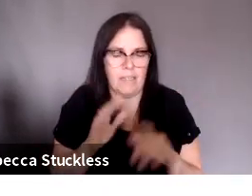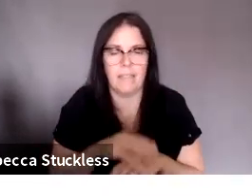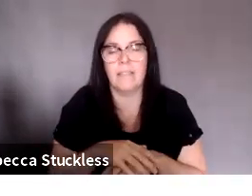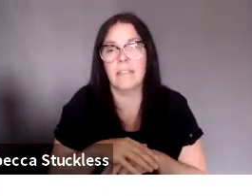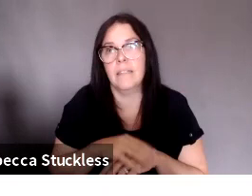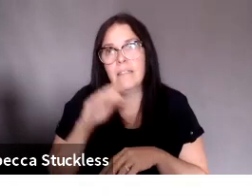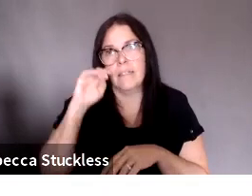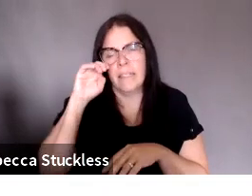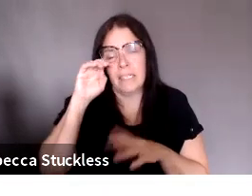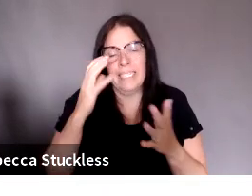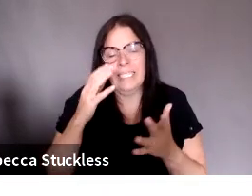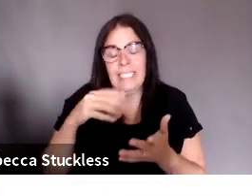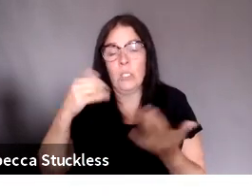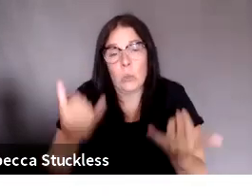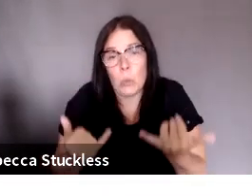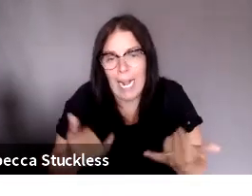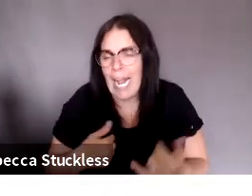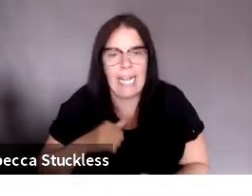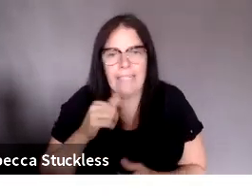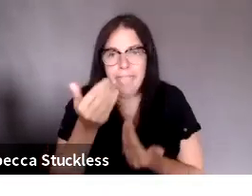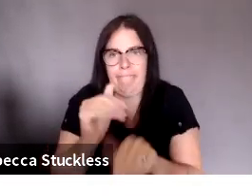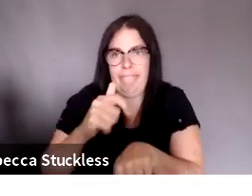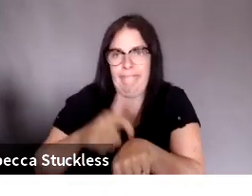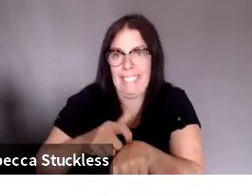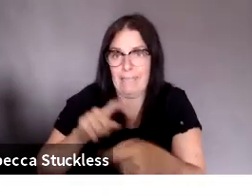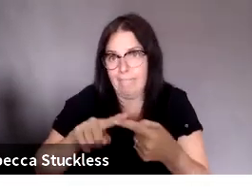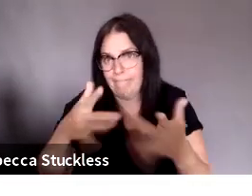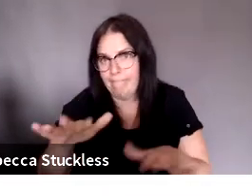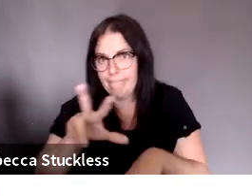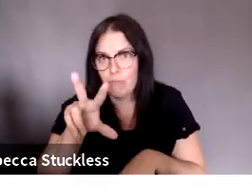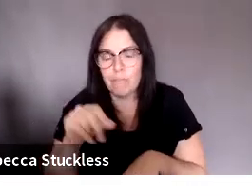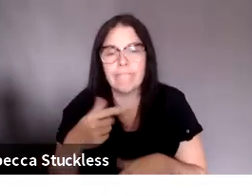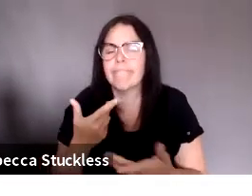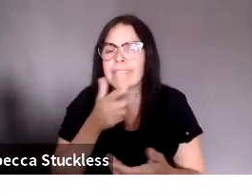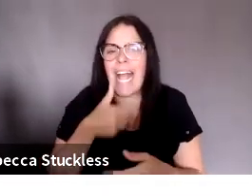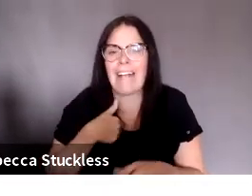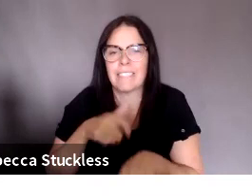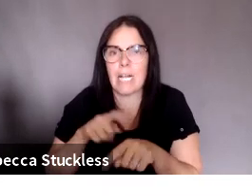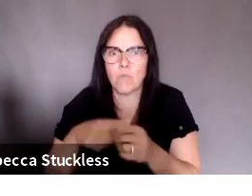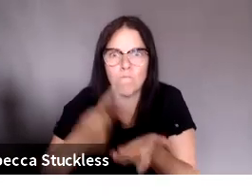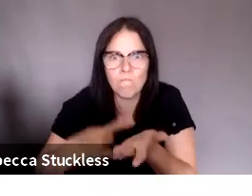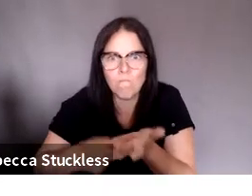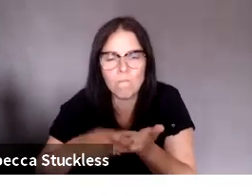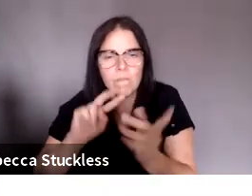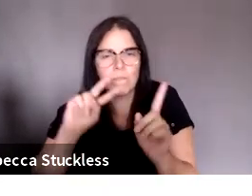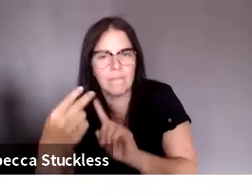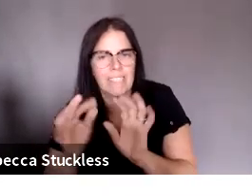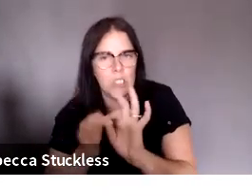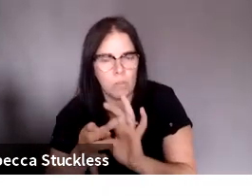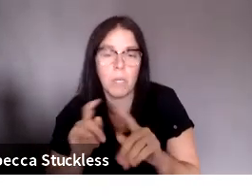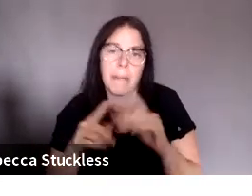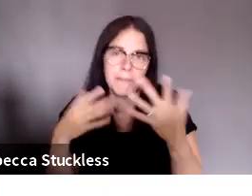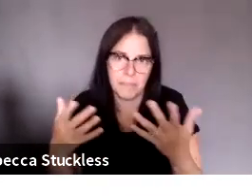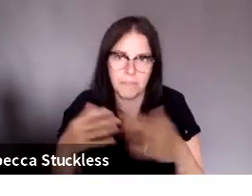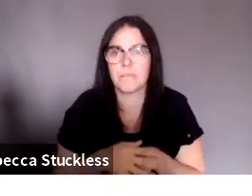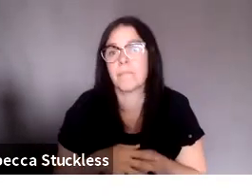about interpretation today. But to go back to your question, Jackie, for more than 6 years without training, can this be checked if they've never been involved